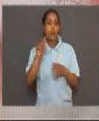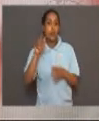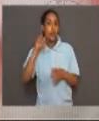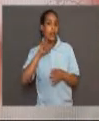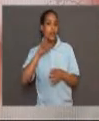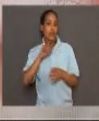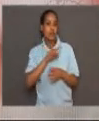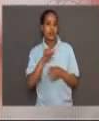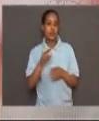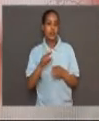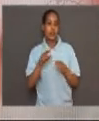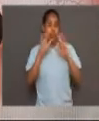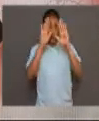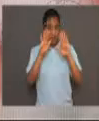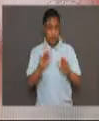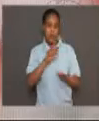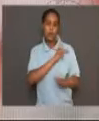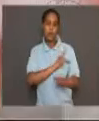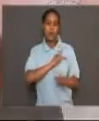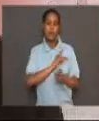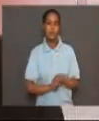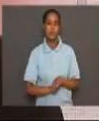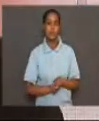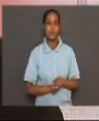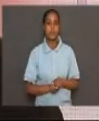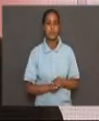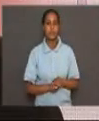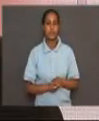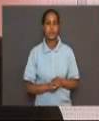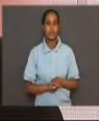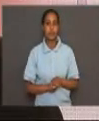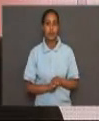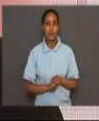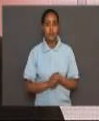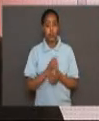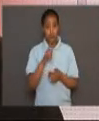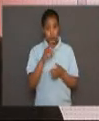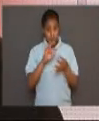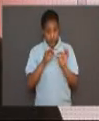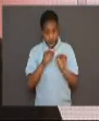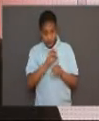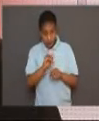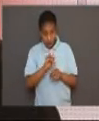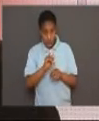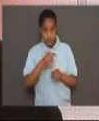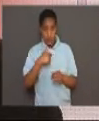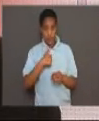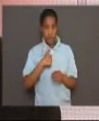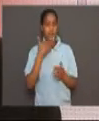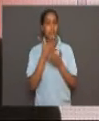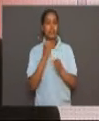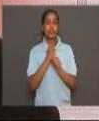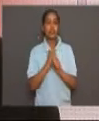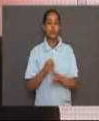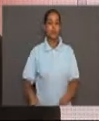thermoplastics their remarkable properties. Do your definitions agree with mine? Great